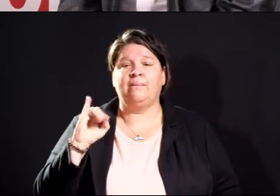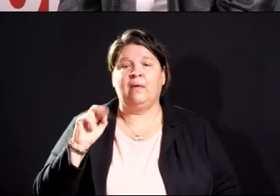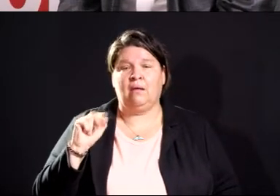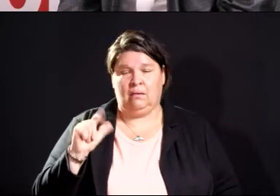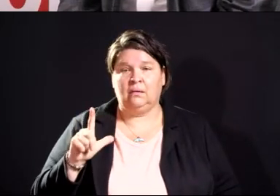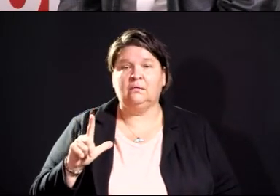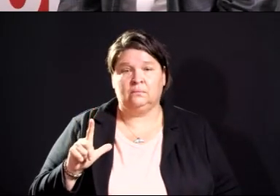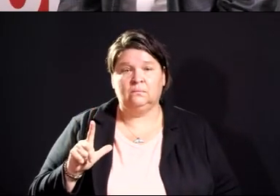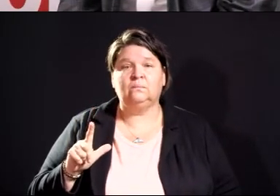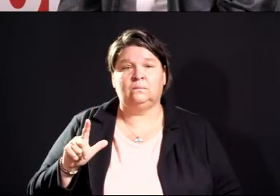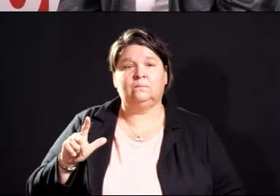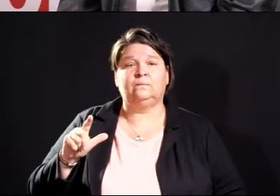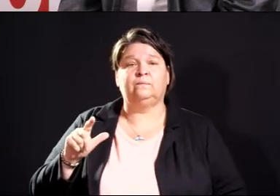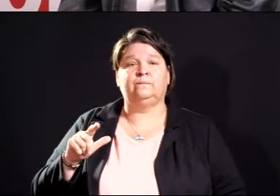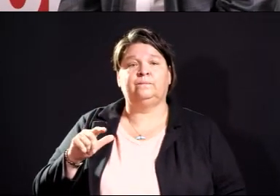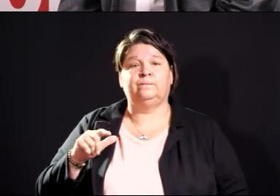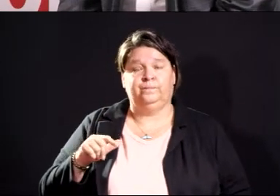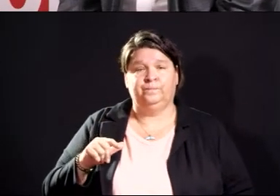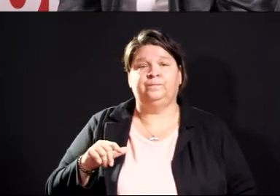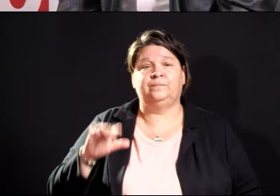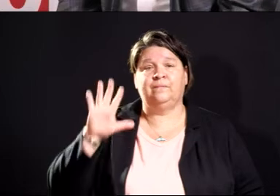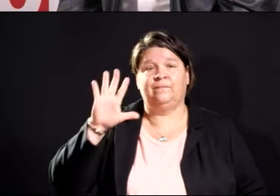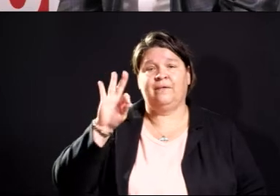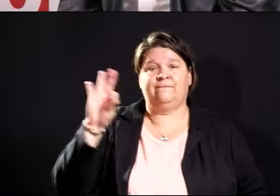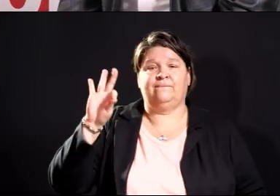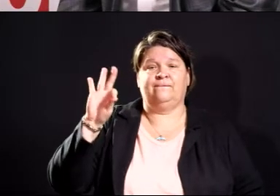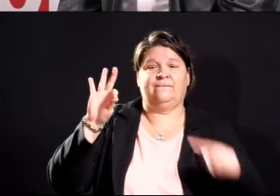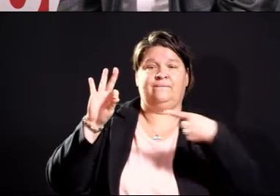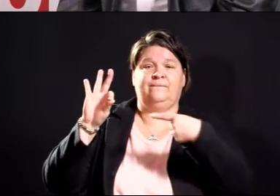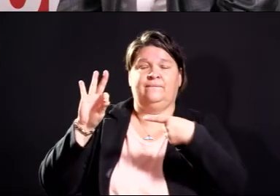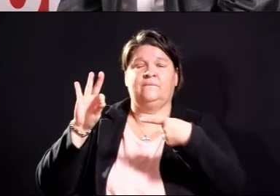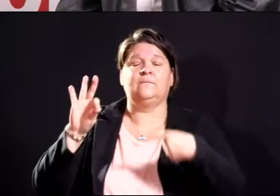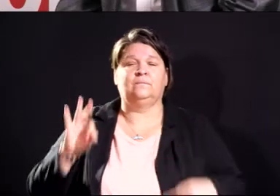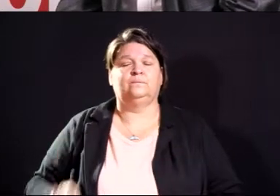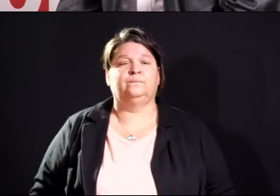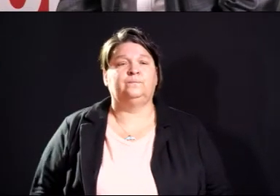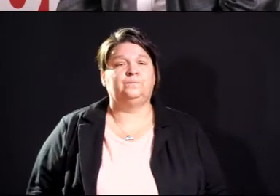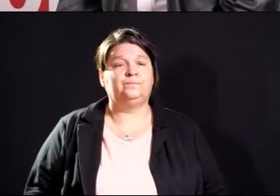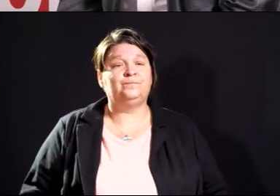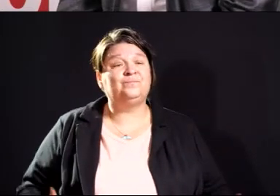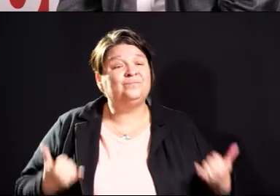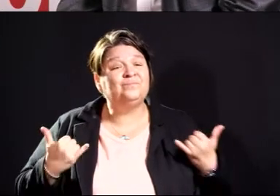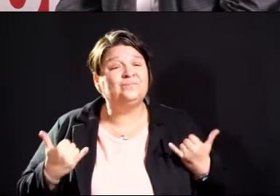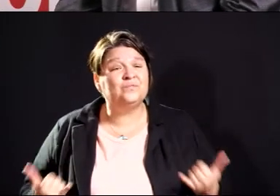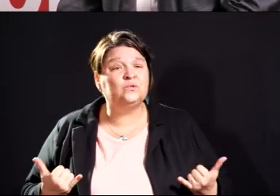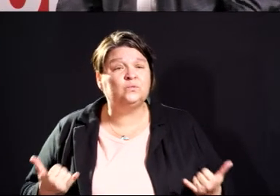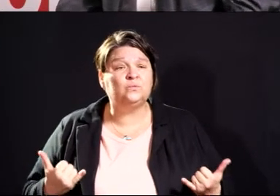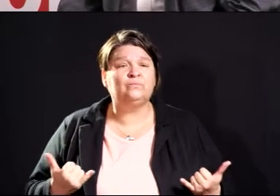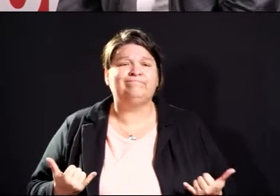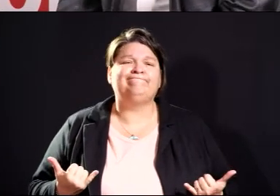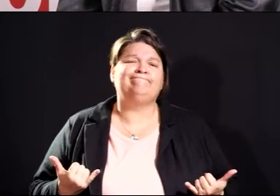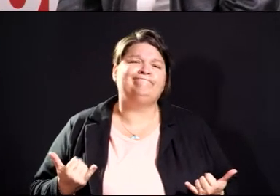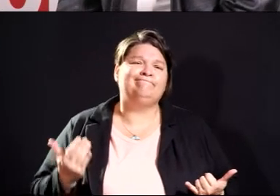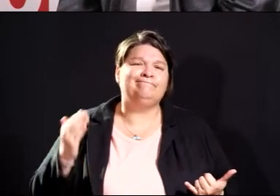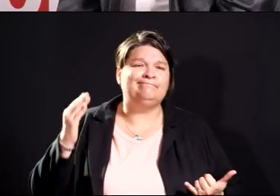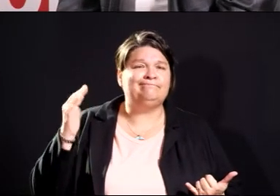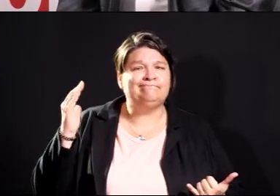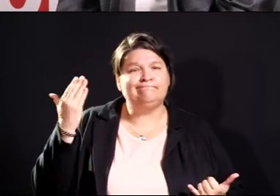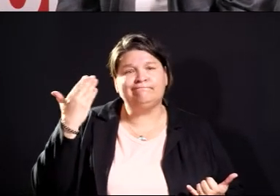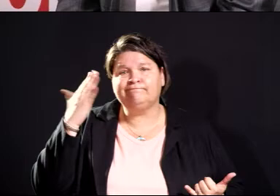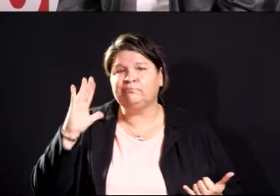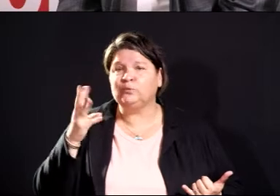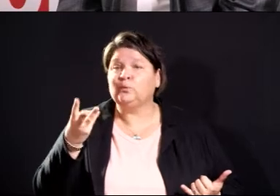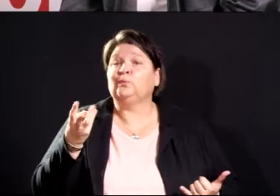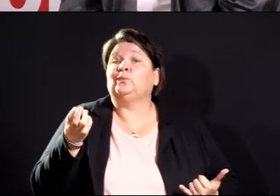given the unpredictability and not knowing when traveling will come back